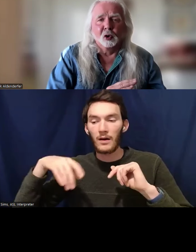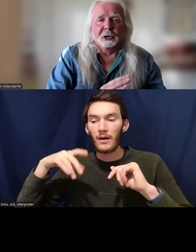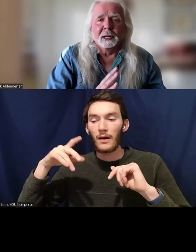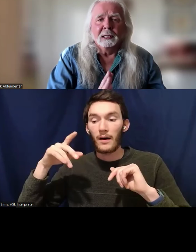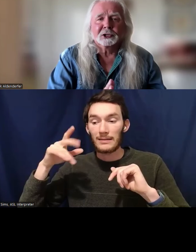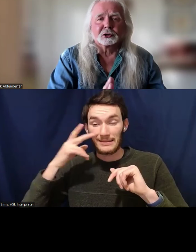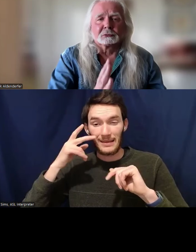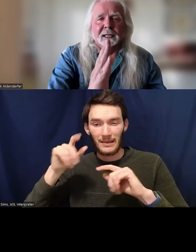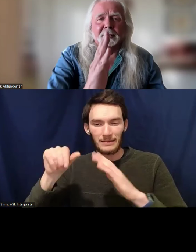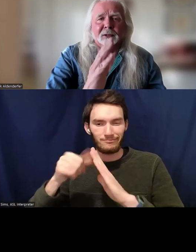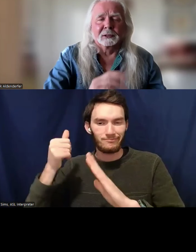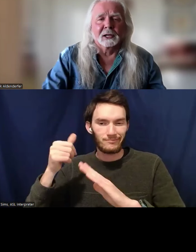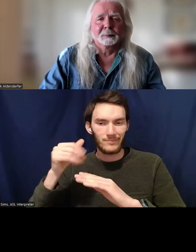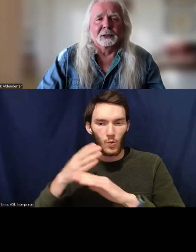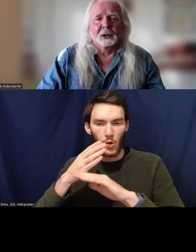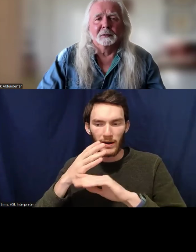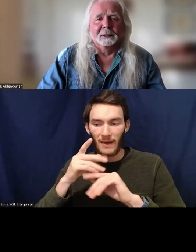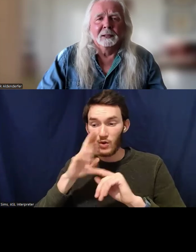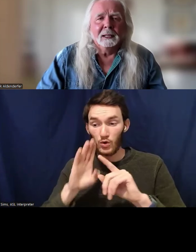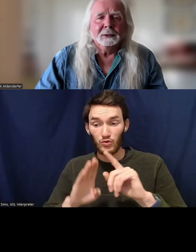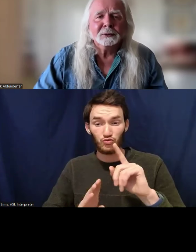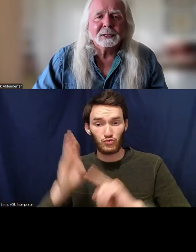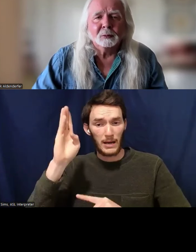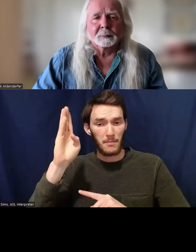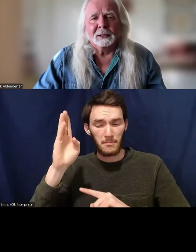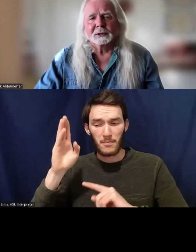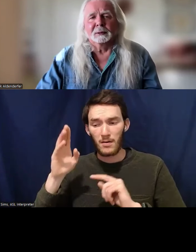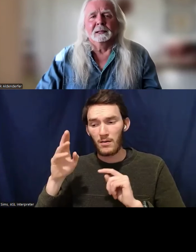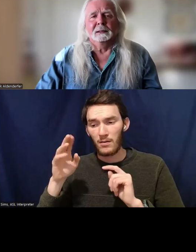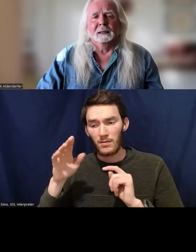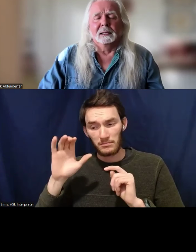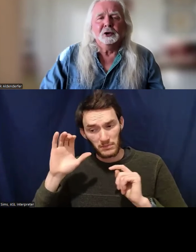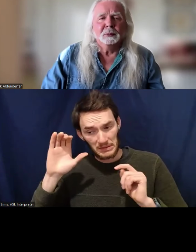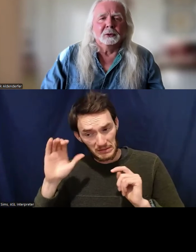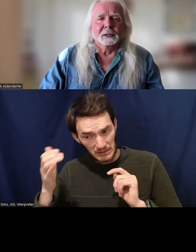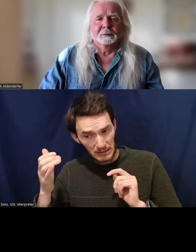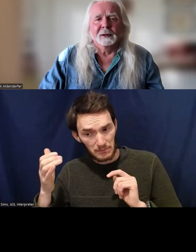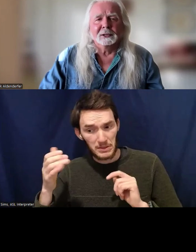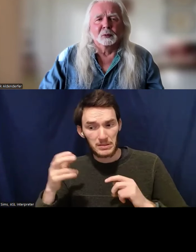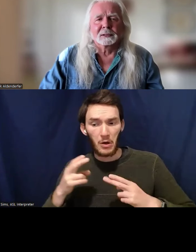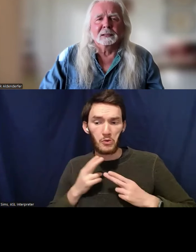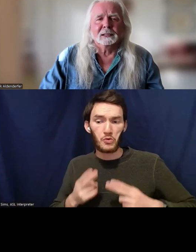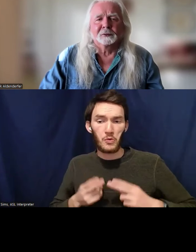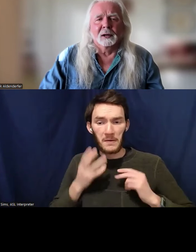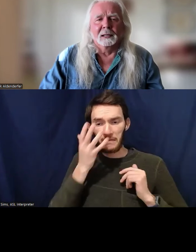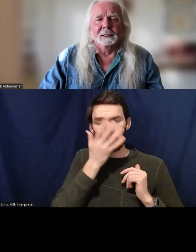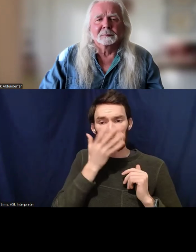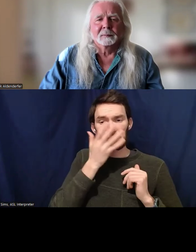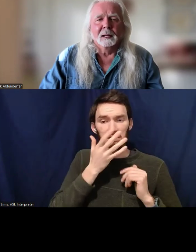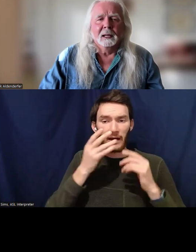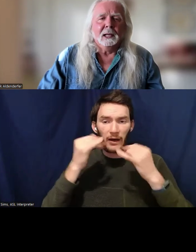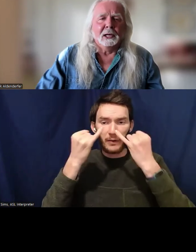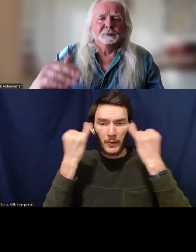the wood straight up to the top of the coffin, you'll see what appears to be a human-looking face with slits for